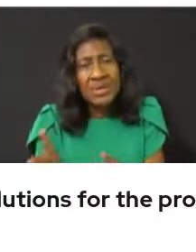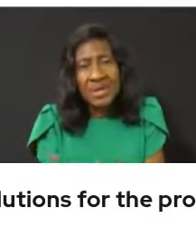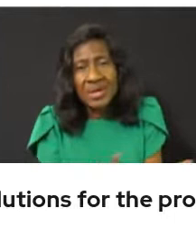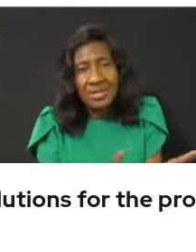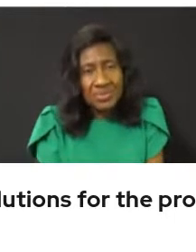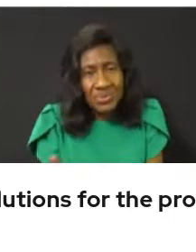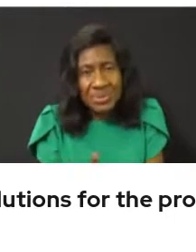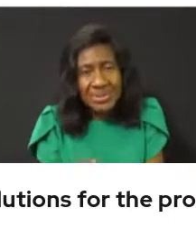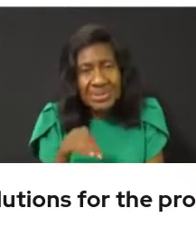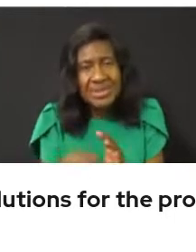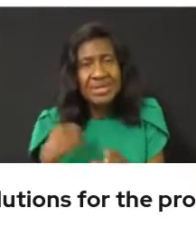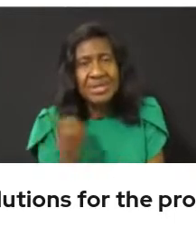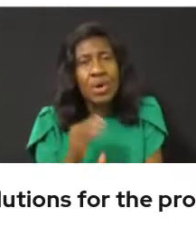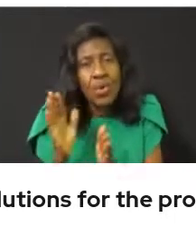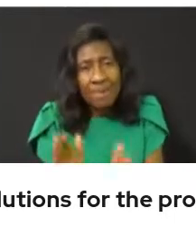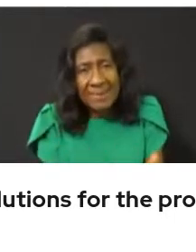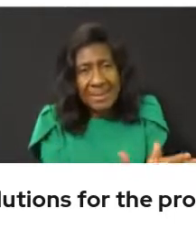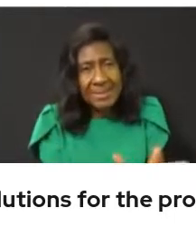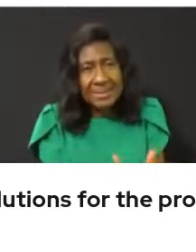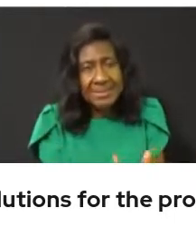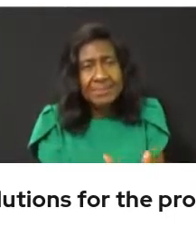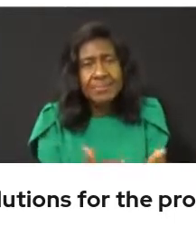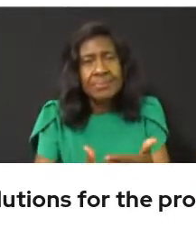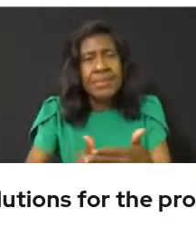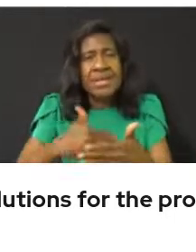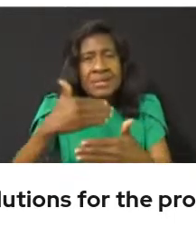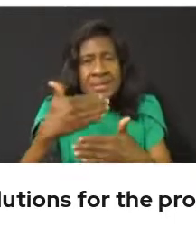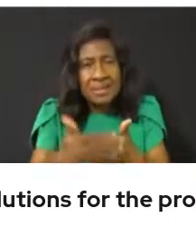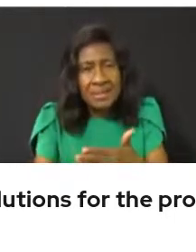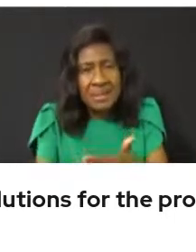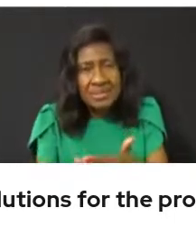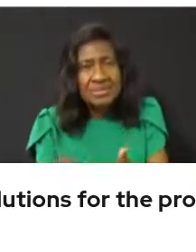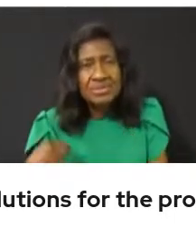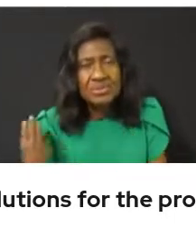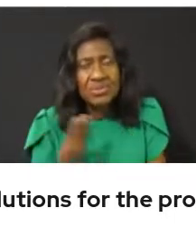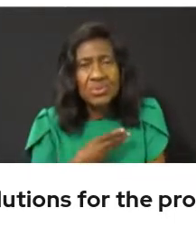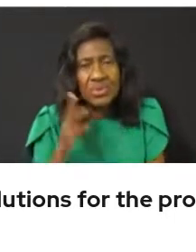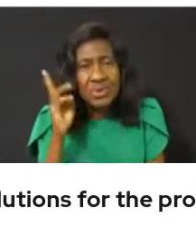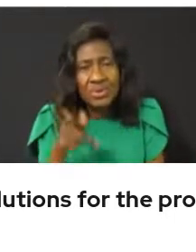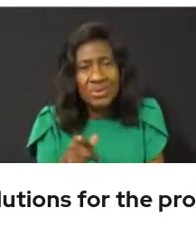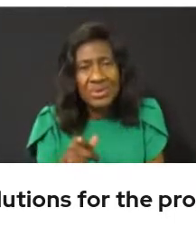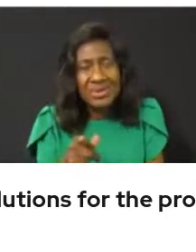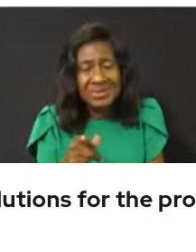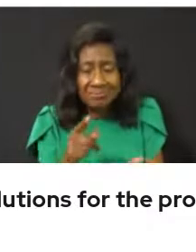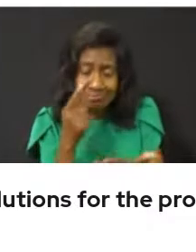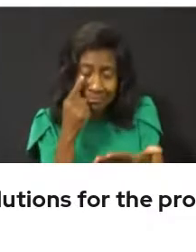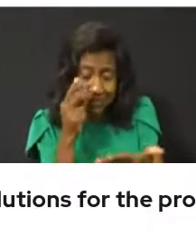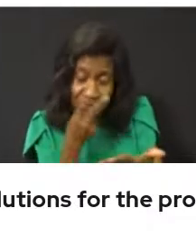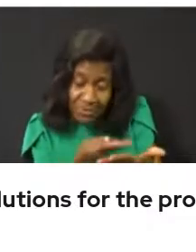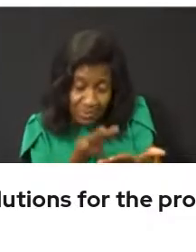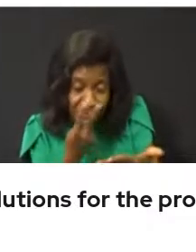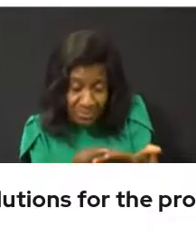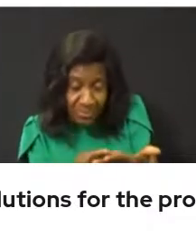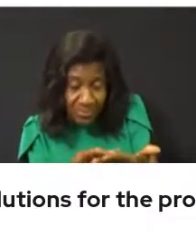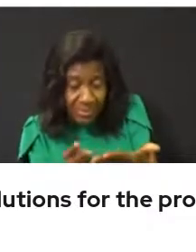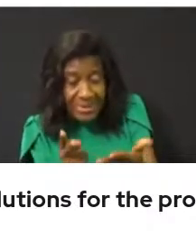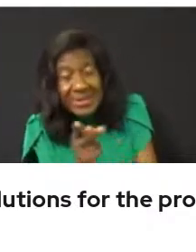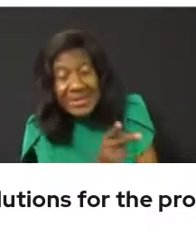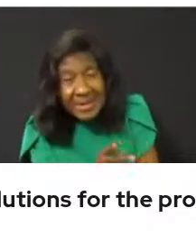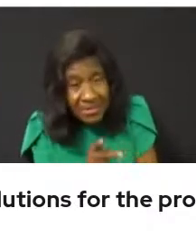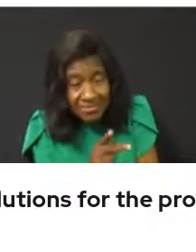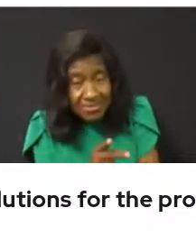level. What's next is that we are crossing our I's and dotting our T's, but